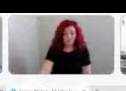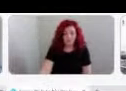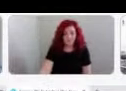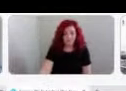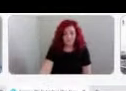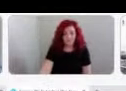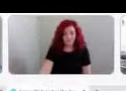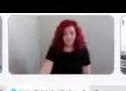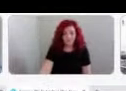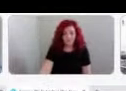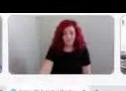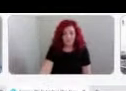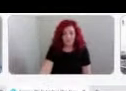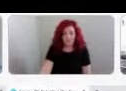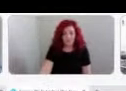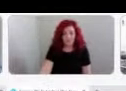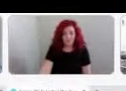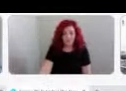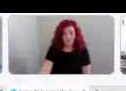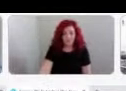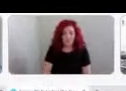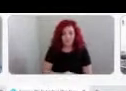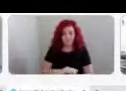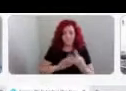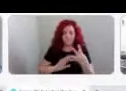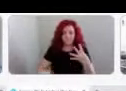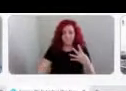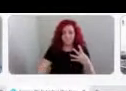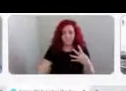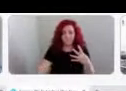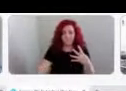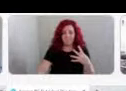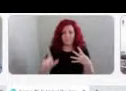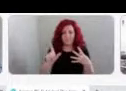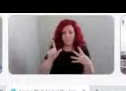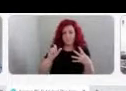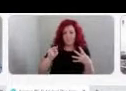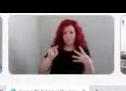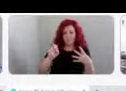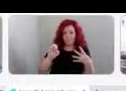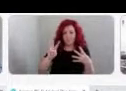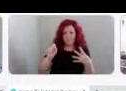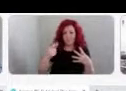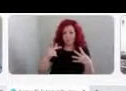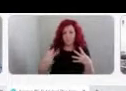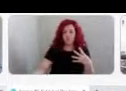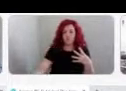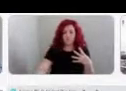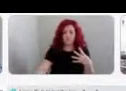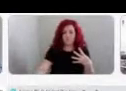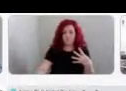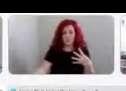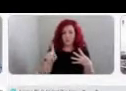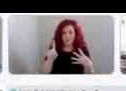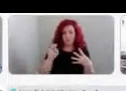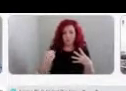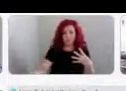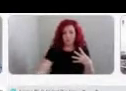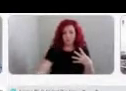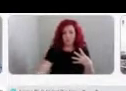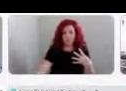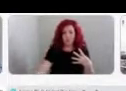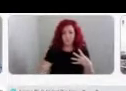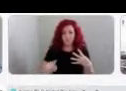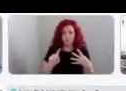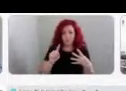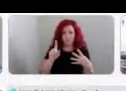thank you our next four speakers are lynne walsh adam schmo shimoni theater nicht and john propster